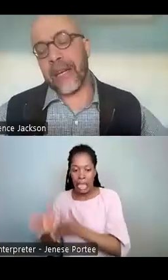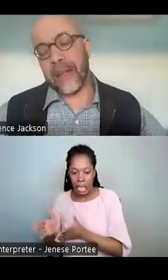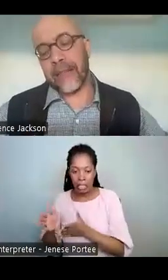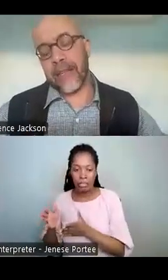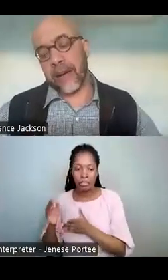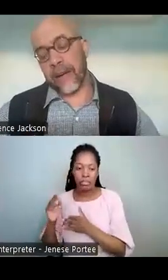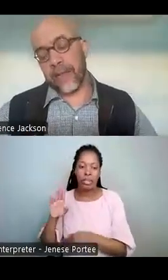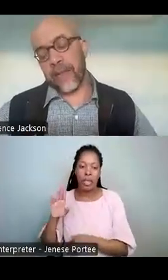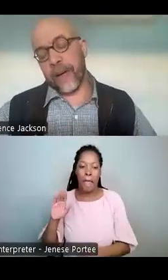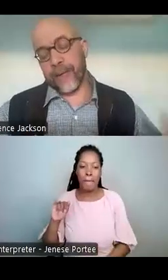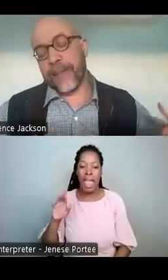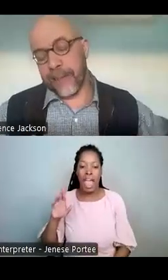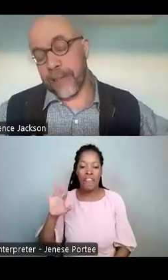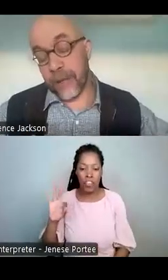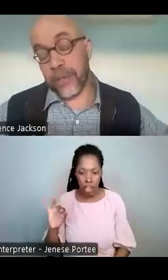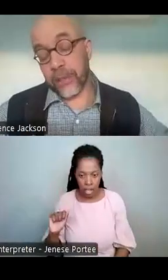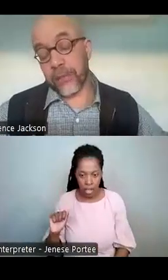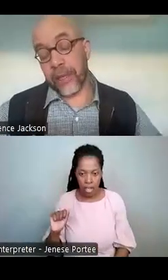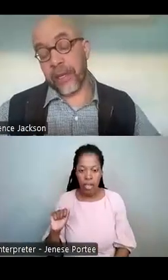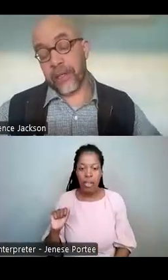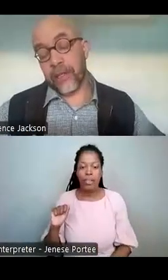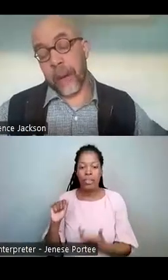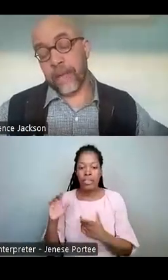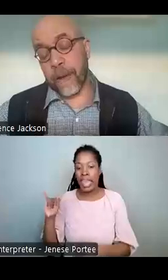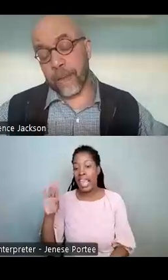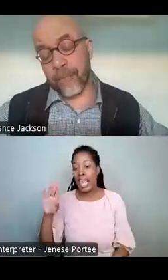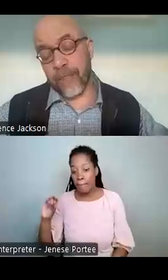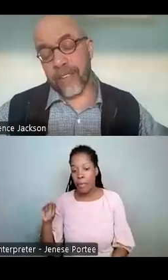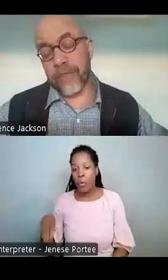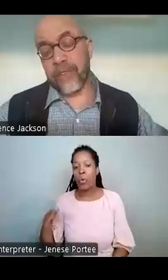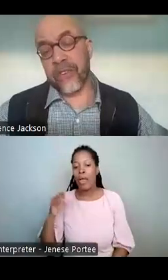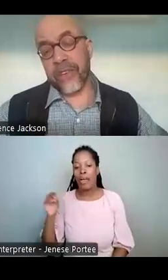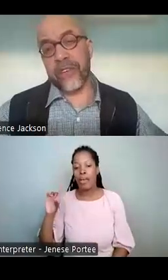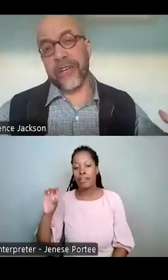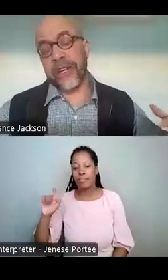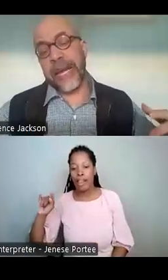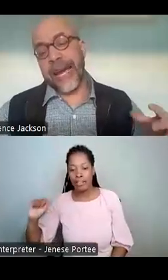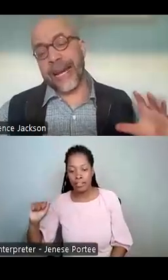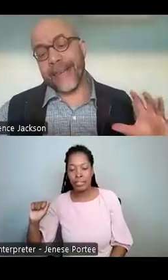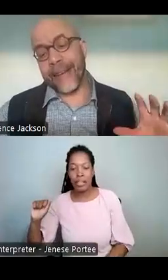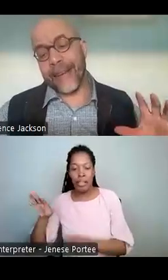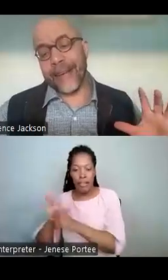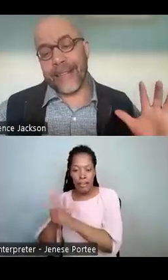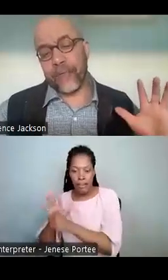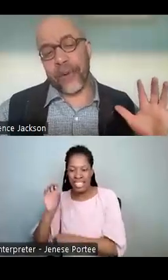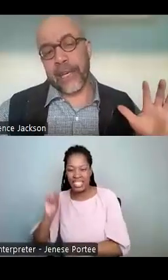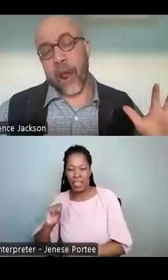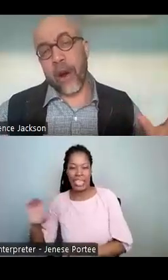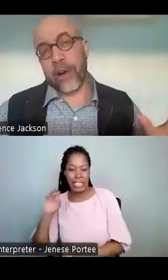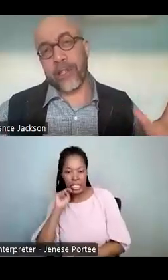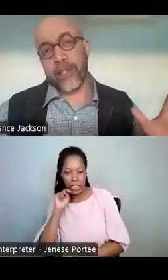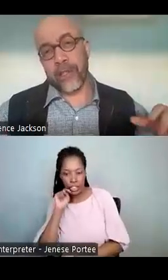Igbo lands of the Delta lands of southeastern Nigeria. And then it's a